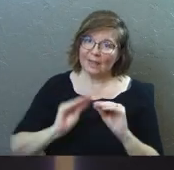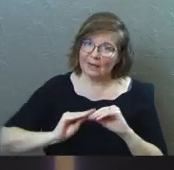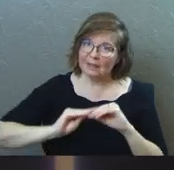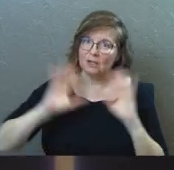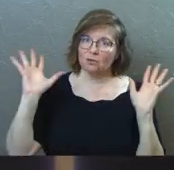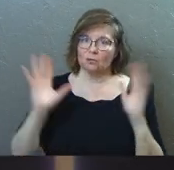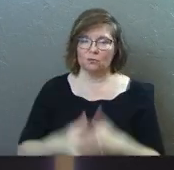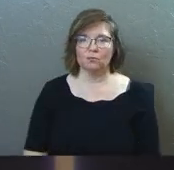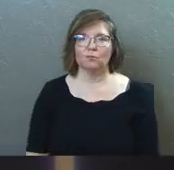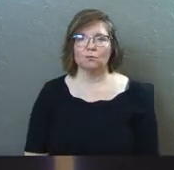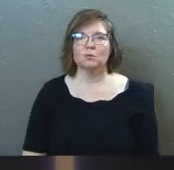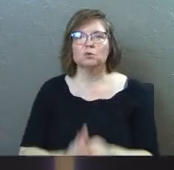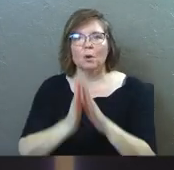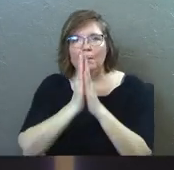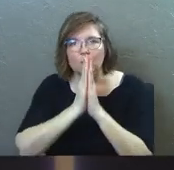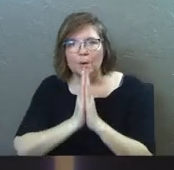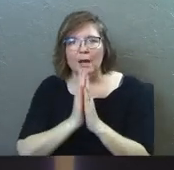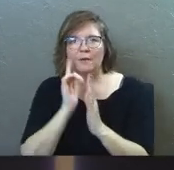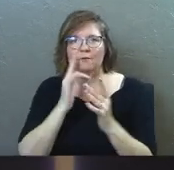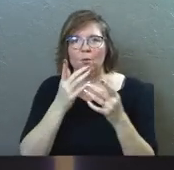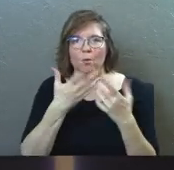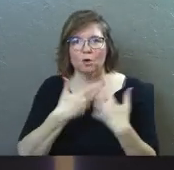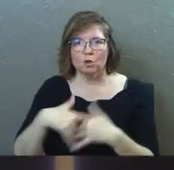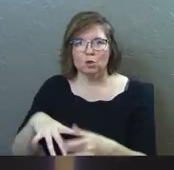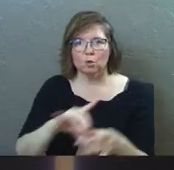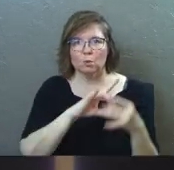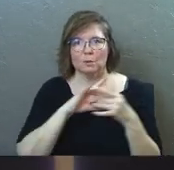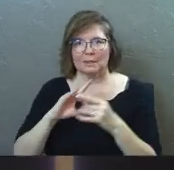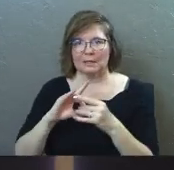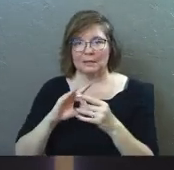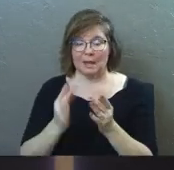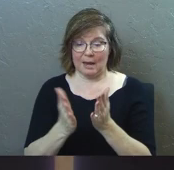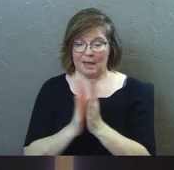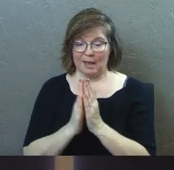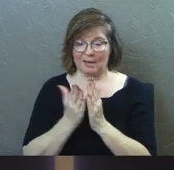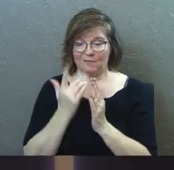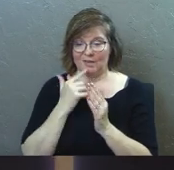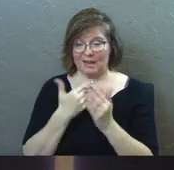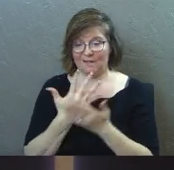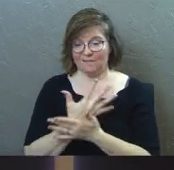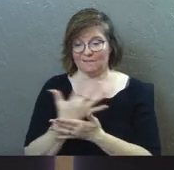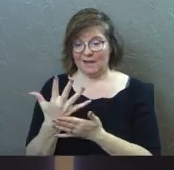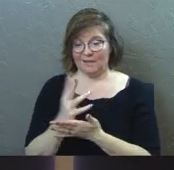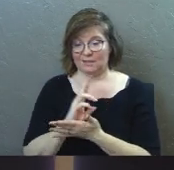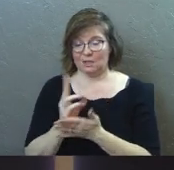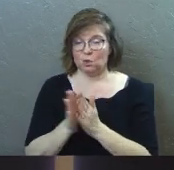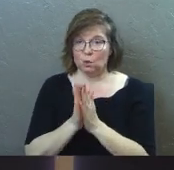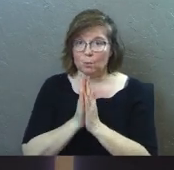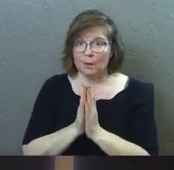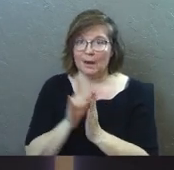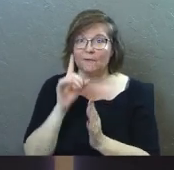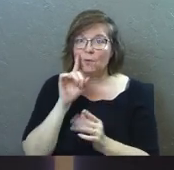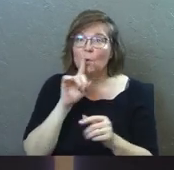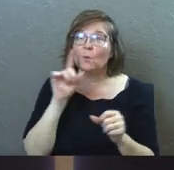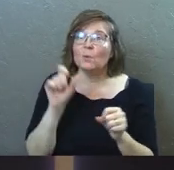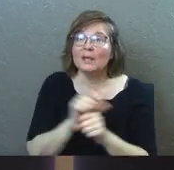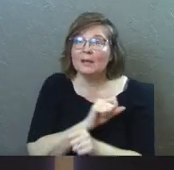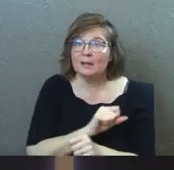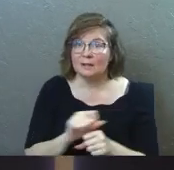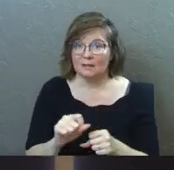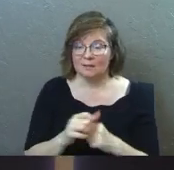clear. So pray for unity, and I ask that across the next 5 to 6 weeks, you pray for it for